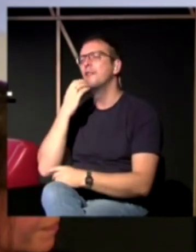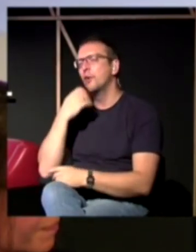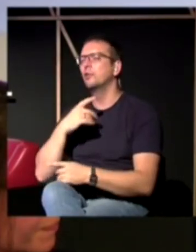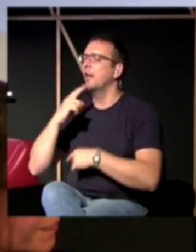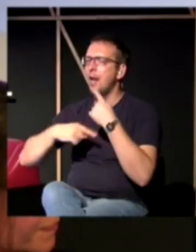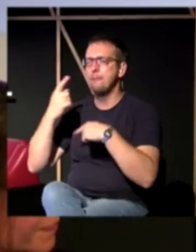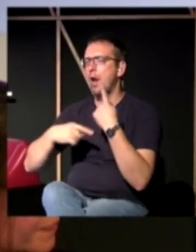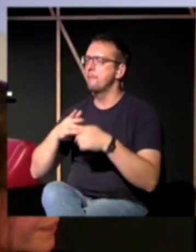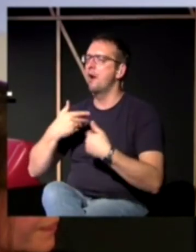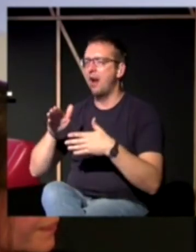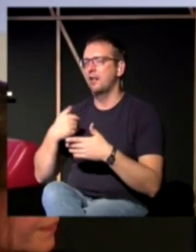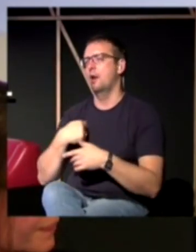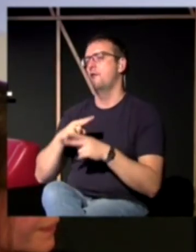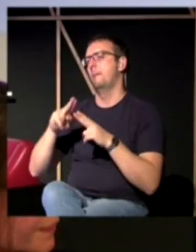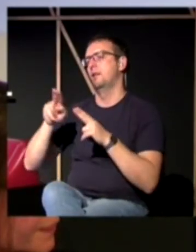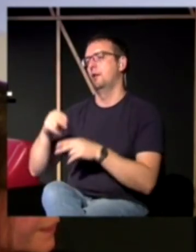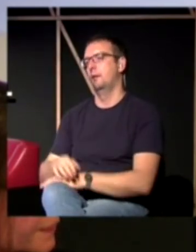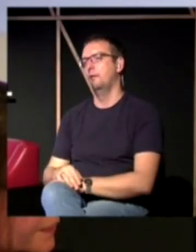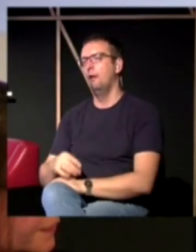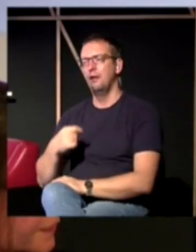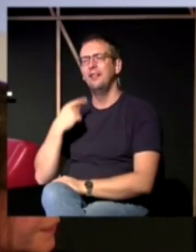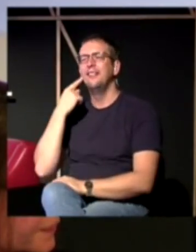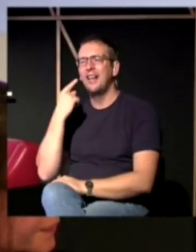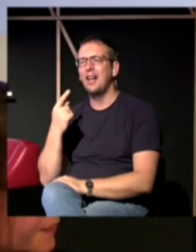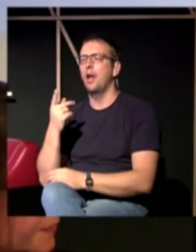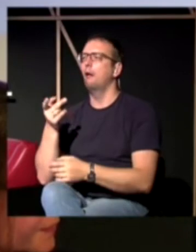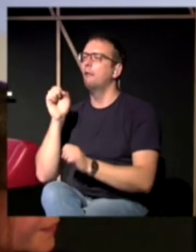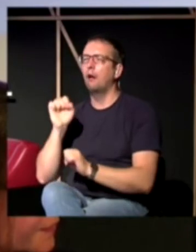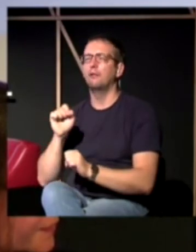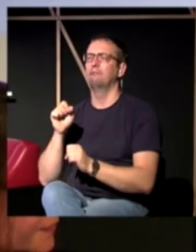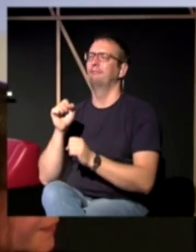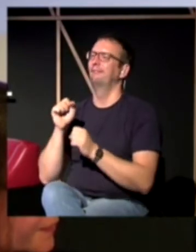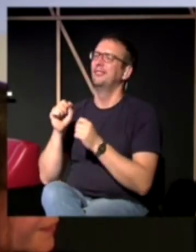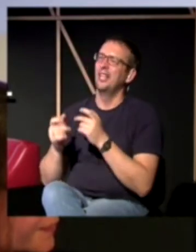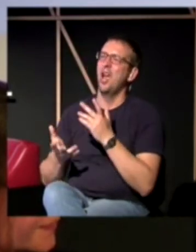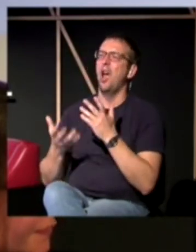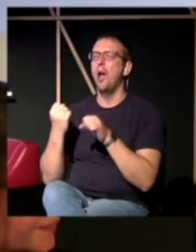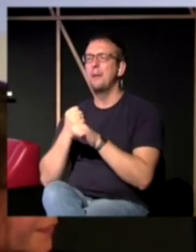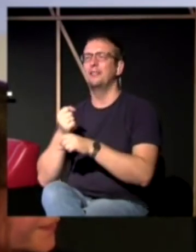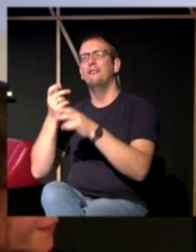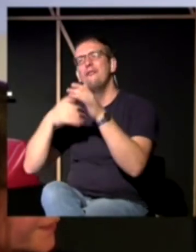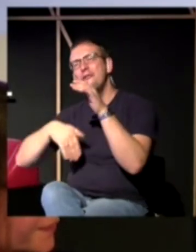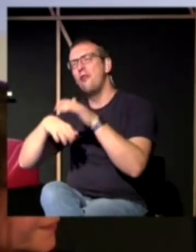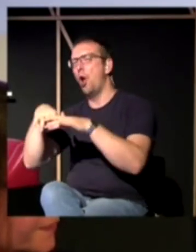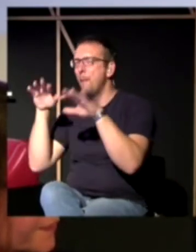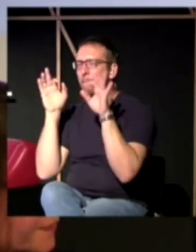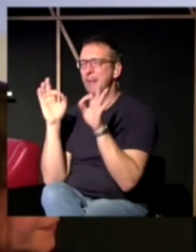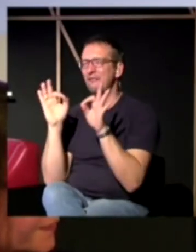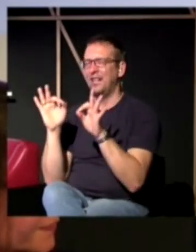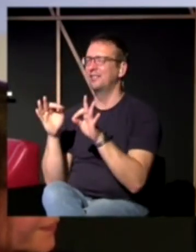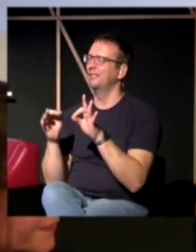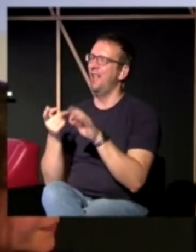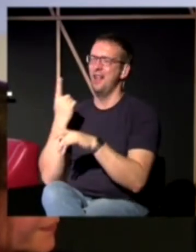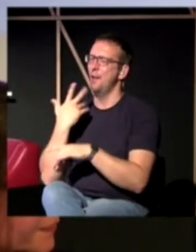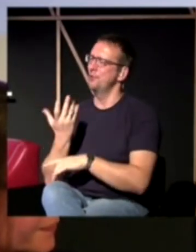perfect because blind and partially blind fans are all different too. And you have to